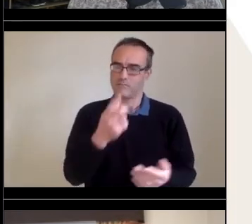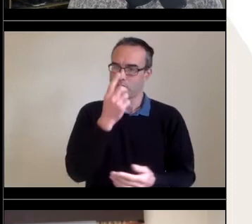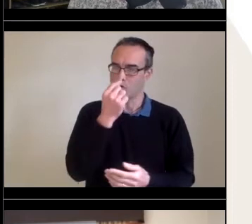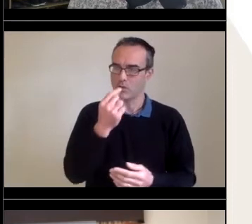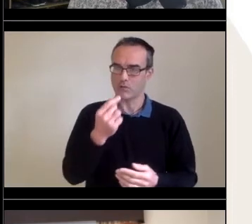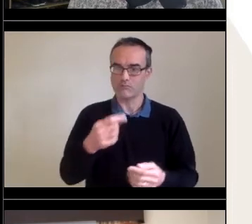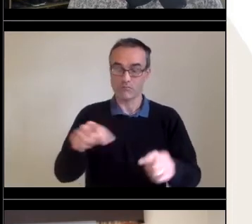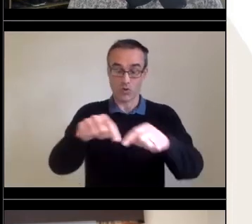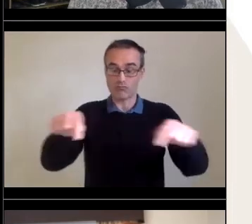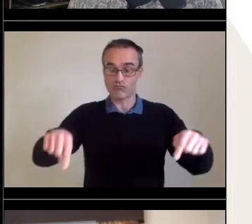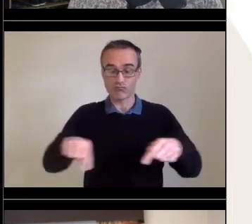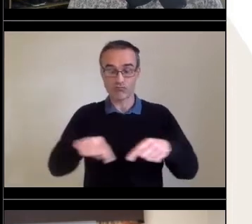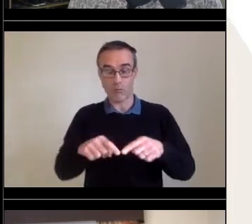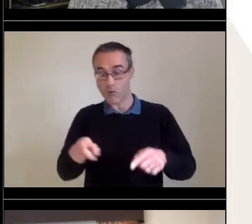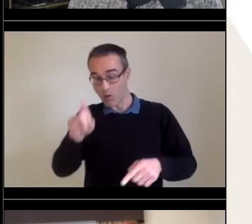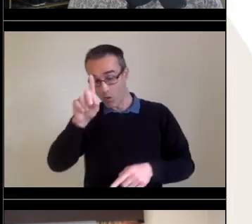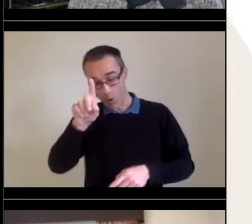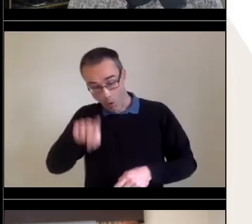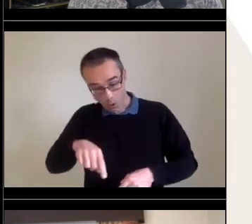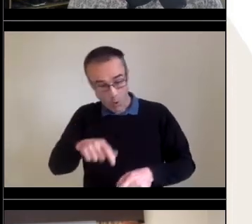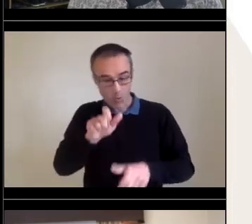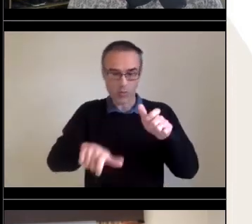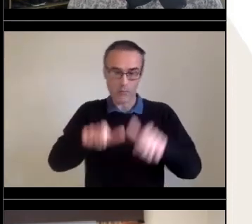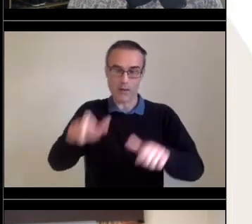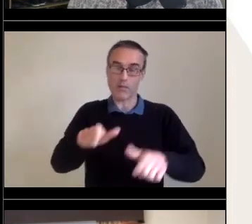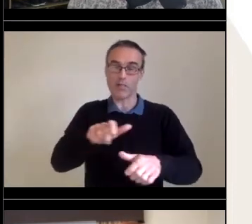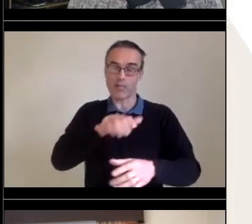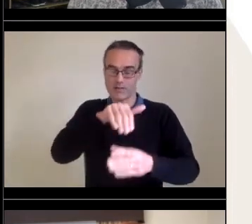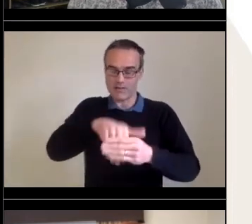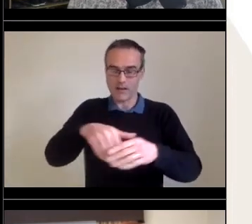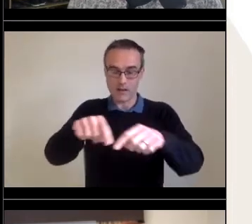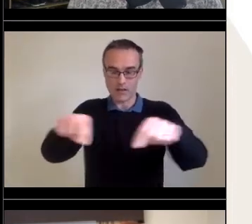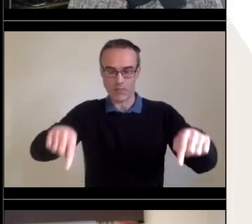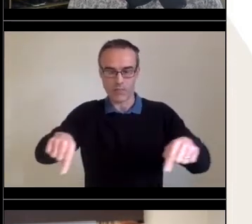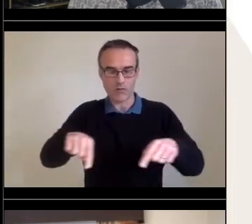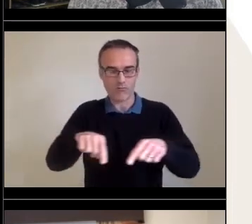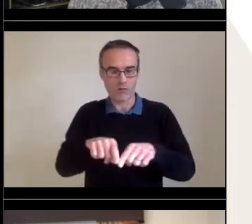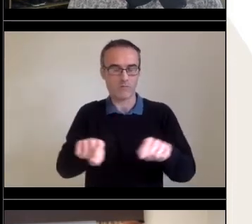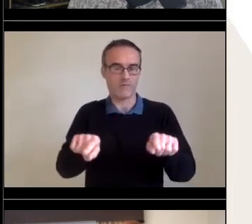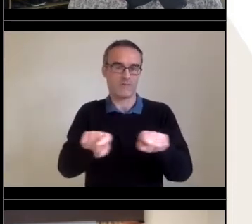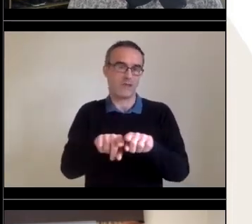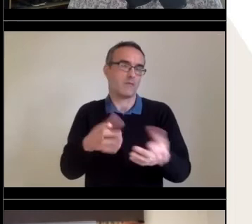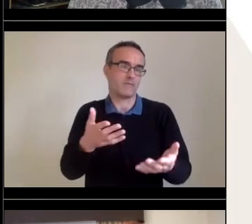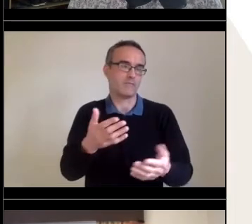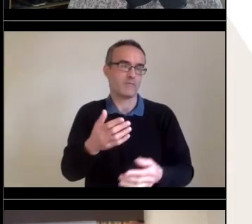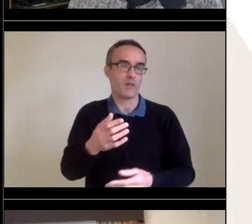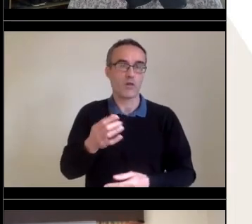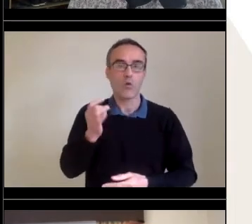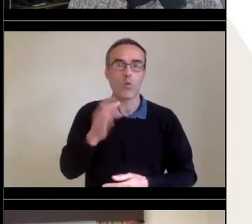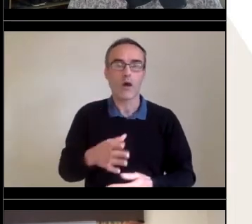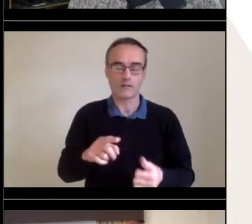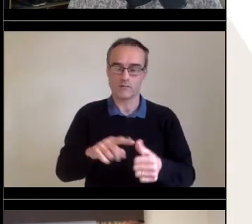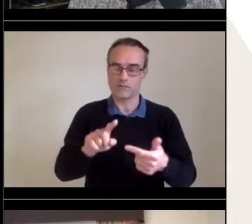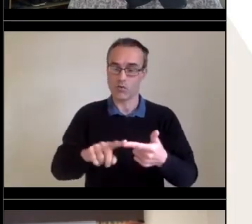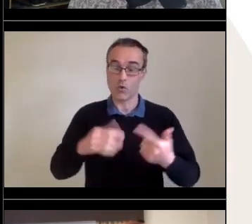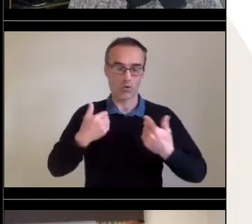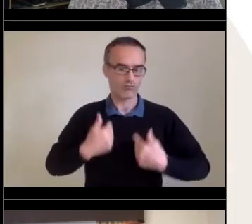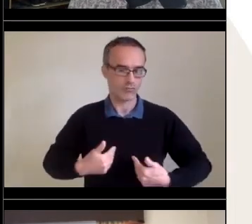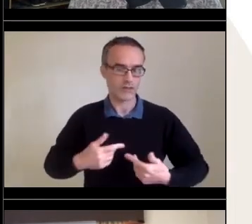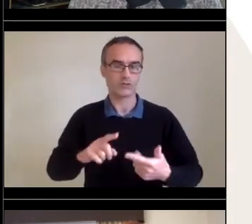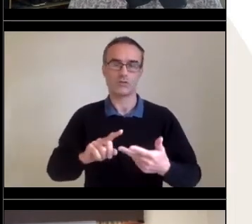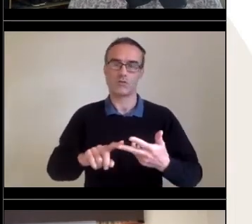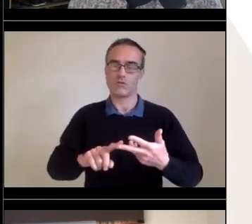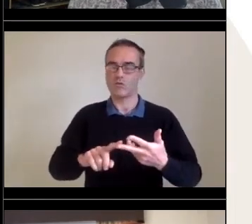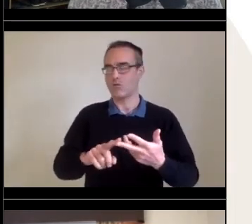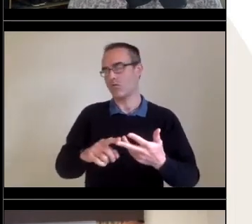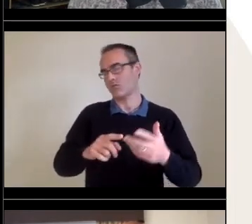the same culture, the same lived experience, and we ask a complex question, the answer is always going to be wrong for mostly everybody else. So